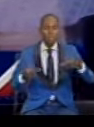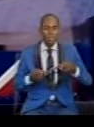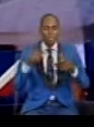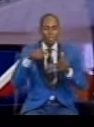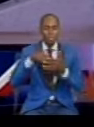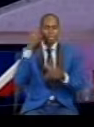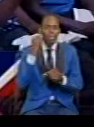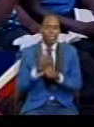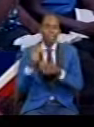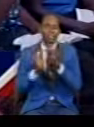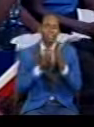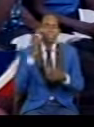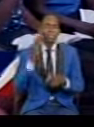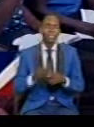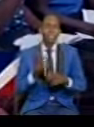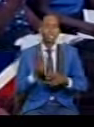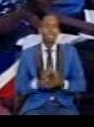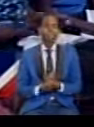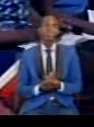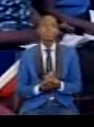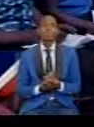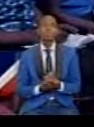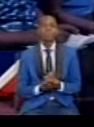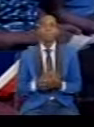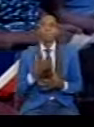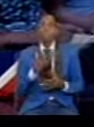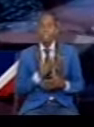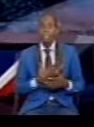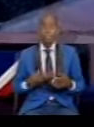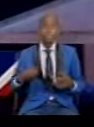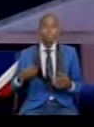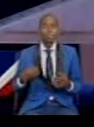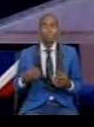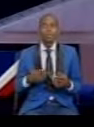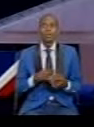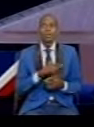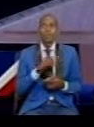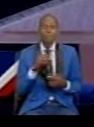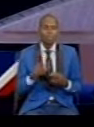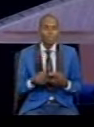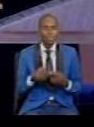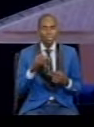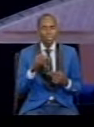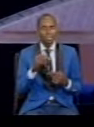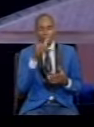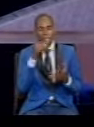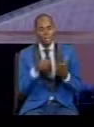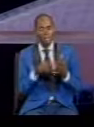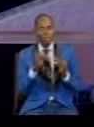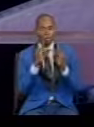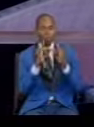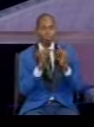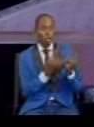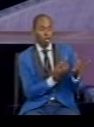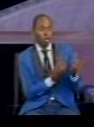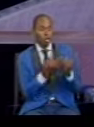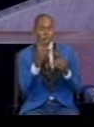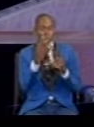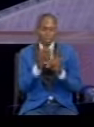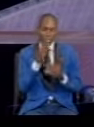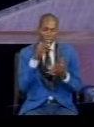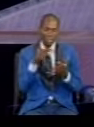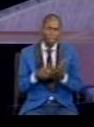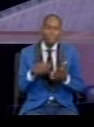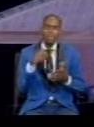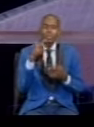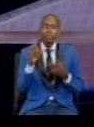year in Jesus' name. And when the letters of interview will come, and when you get the letter and they tell you